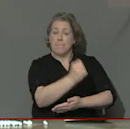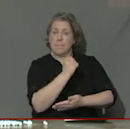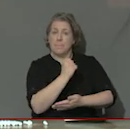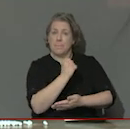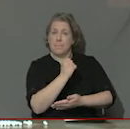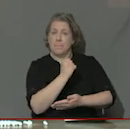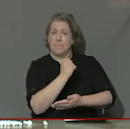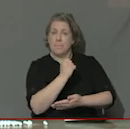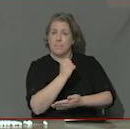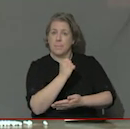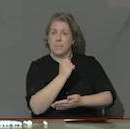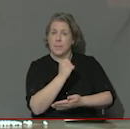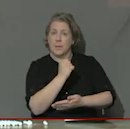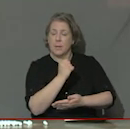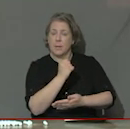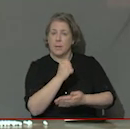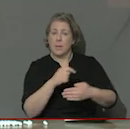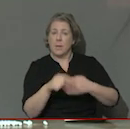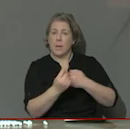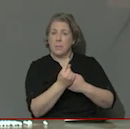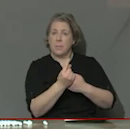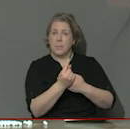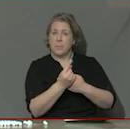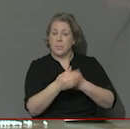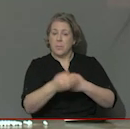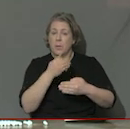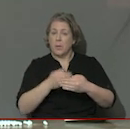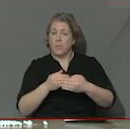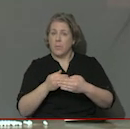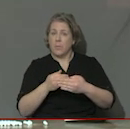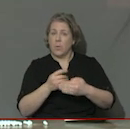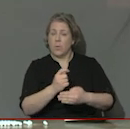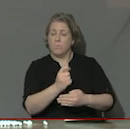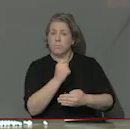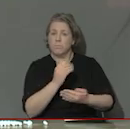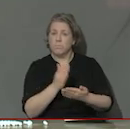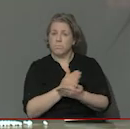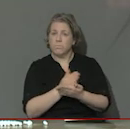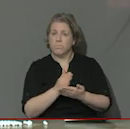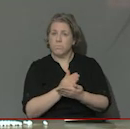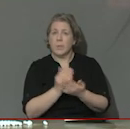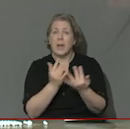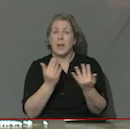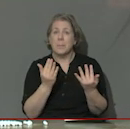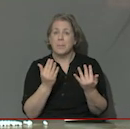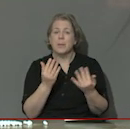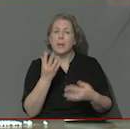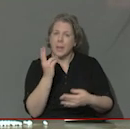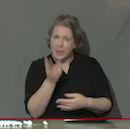first before the issue of shares? What do we know? It will also be R5.45.